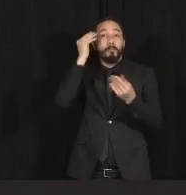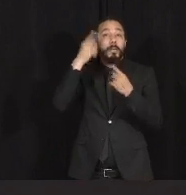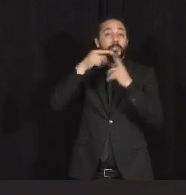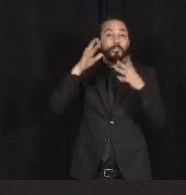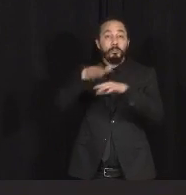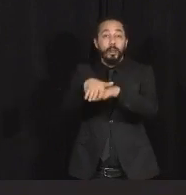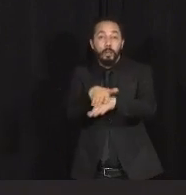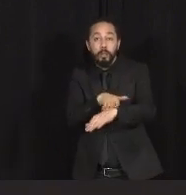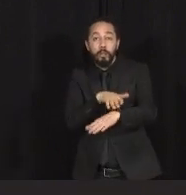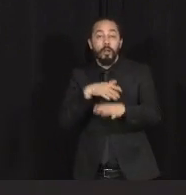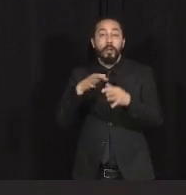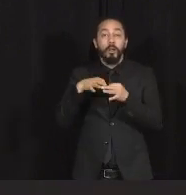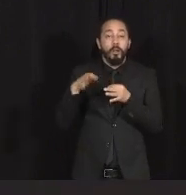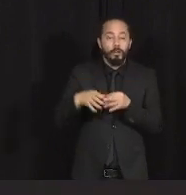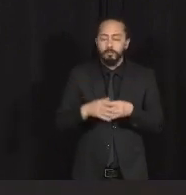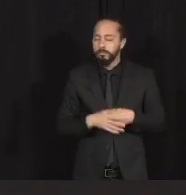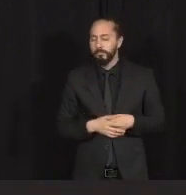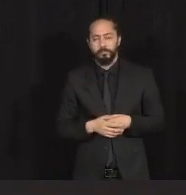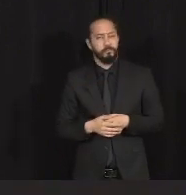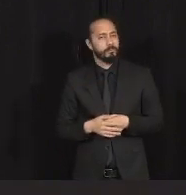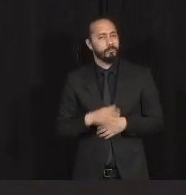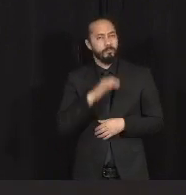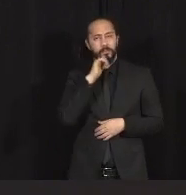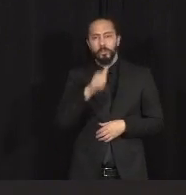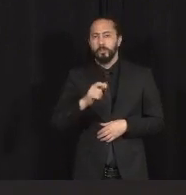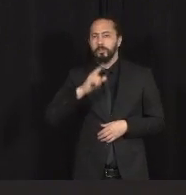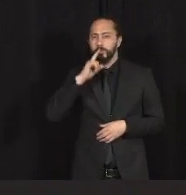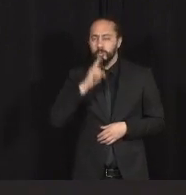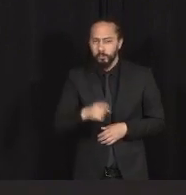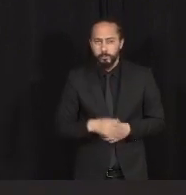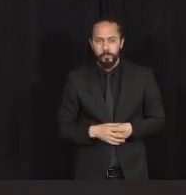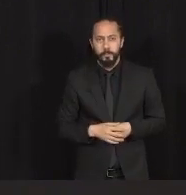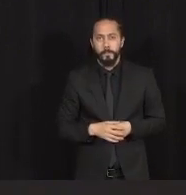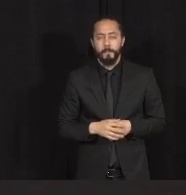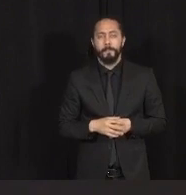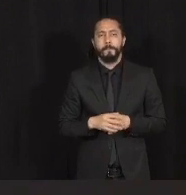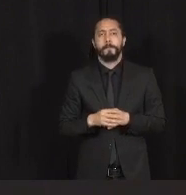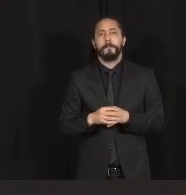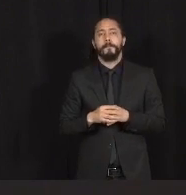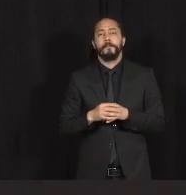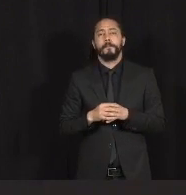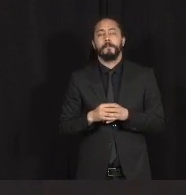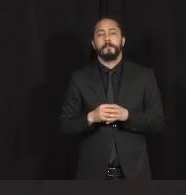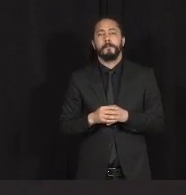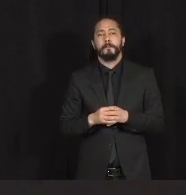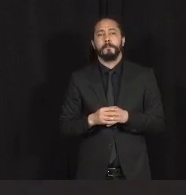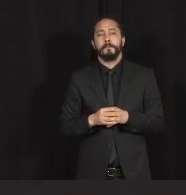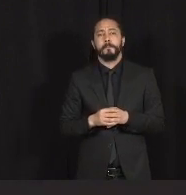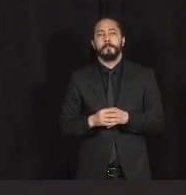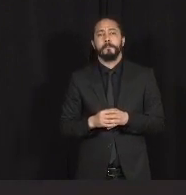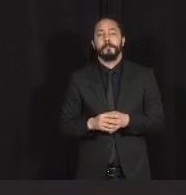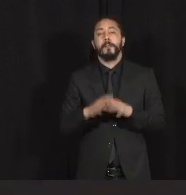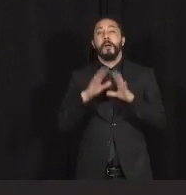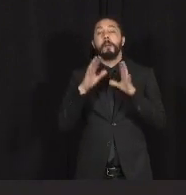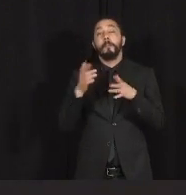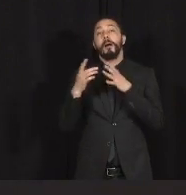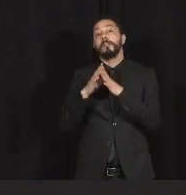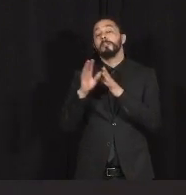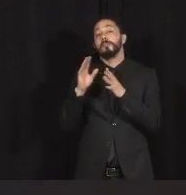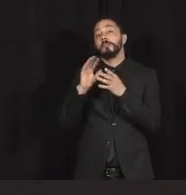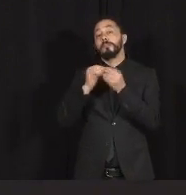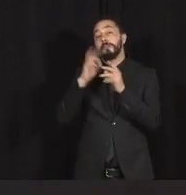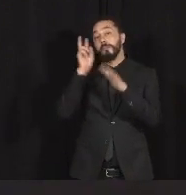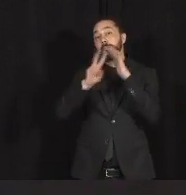The projections in terms of mortality are not dependent on